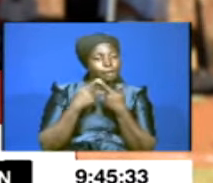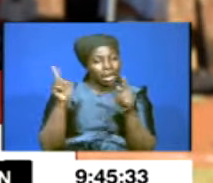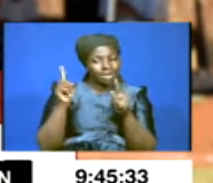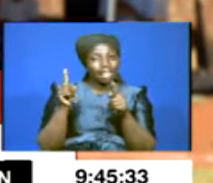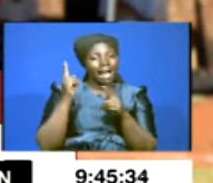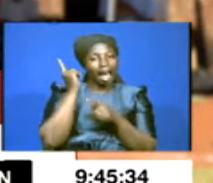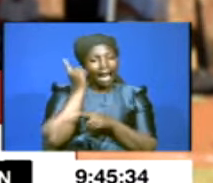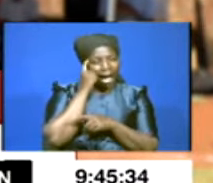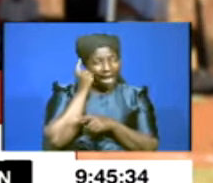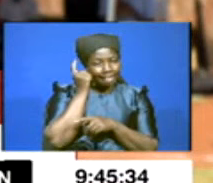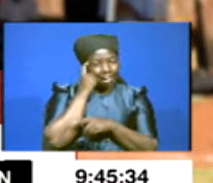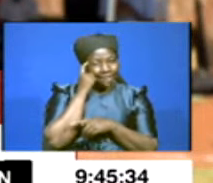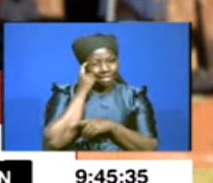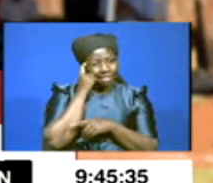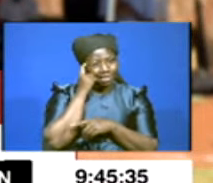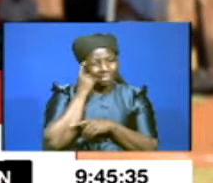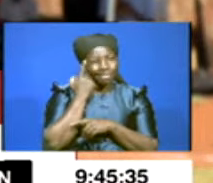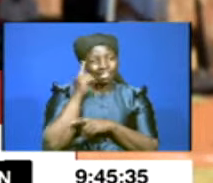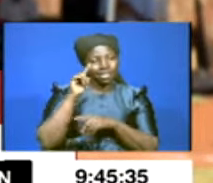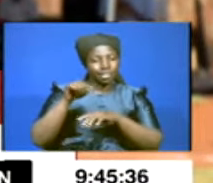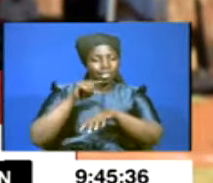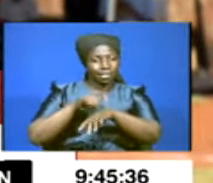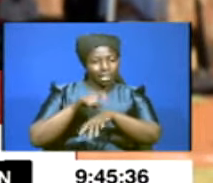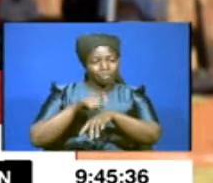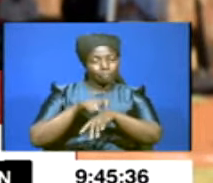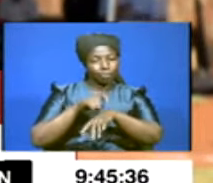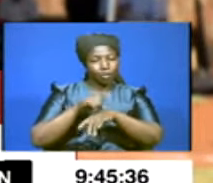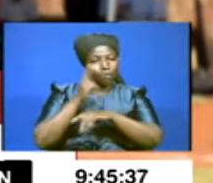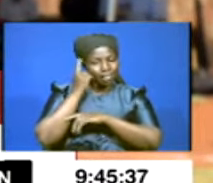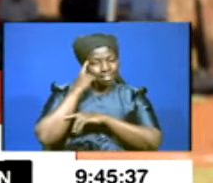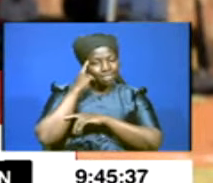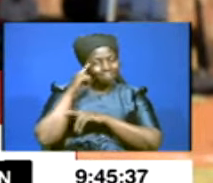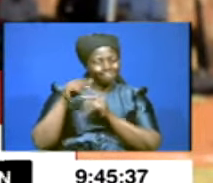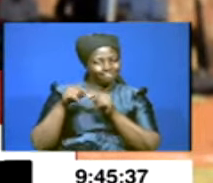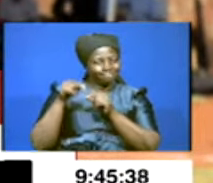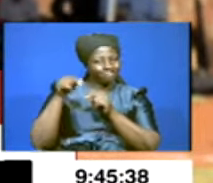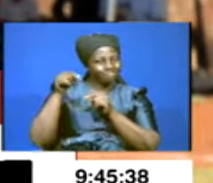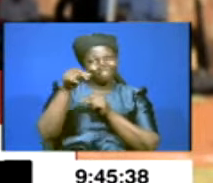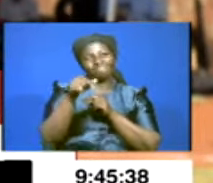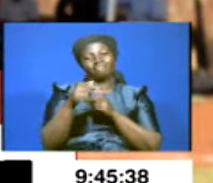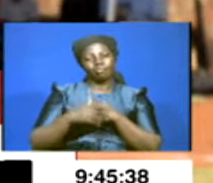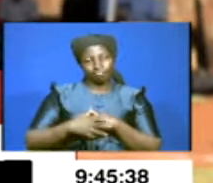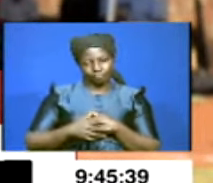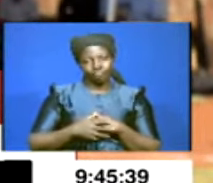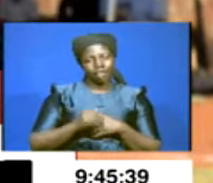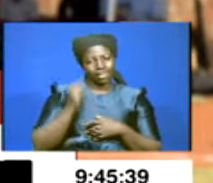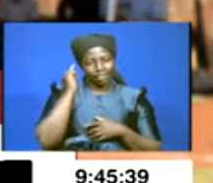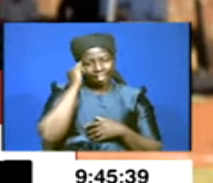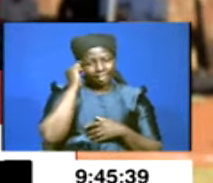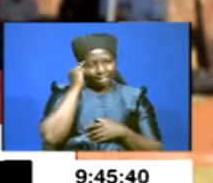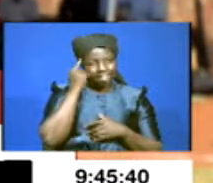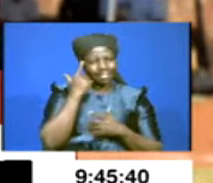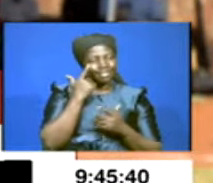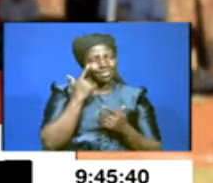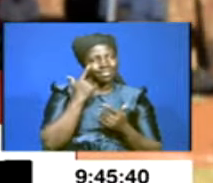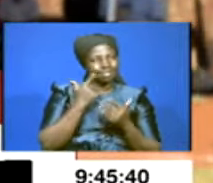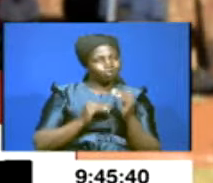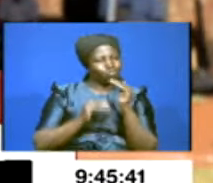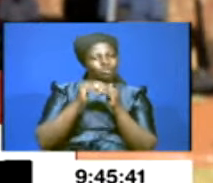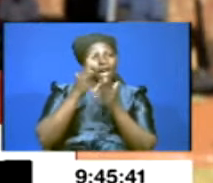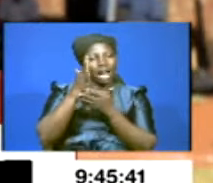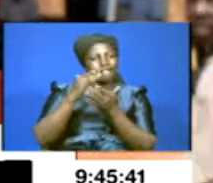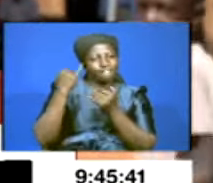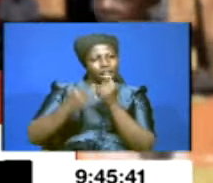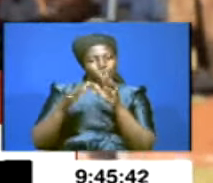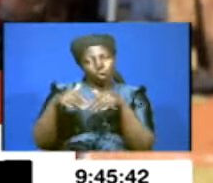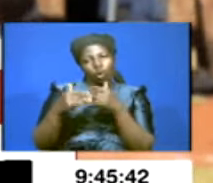think this time is we think of going farther. We think of probably a semi-final, even a final. It's